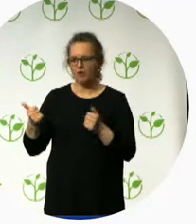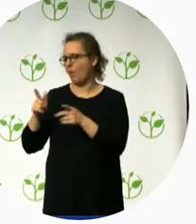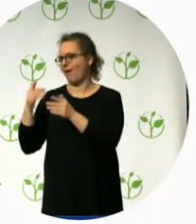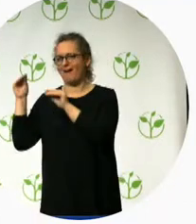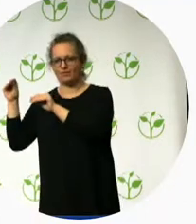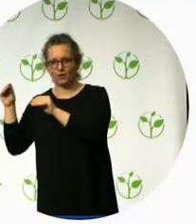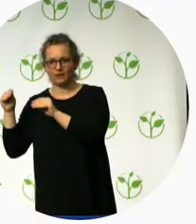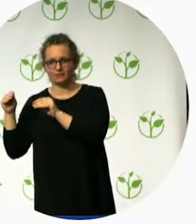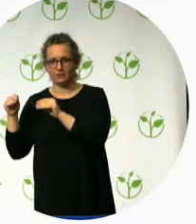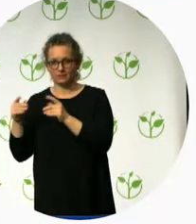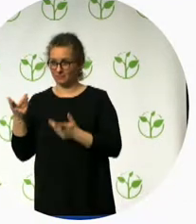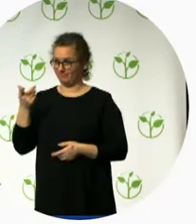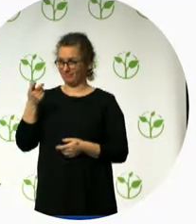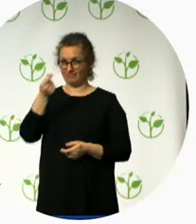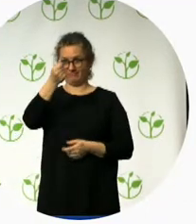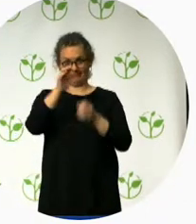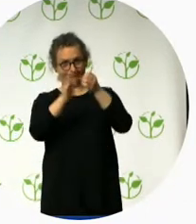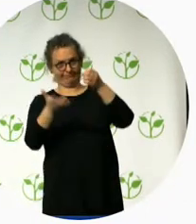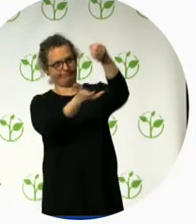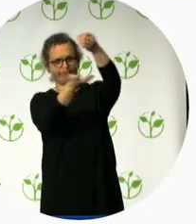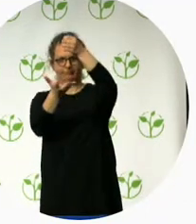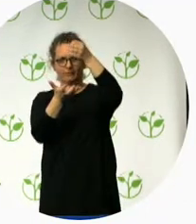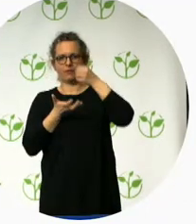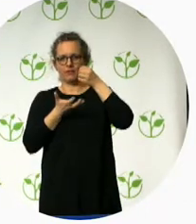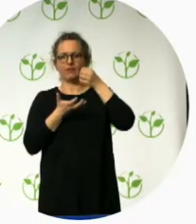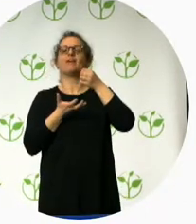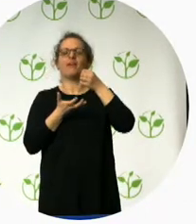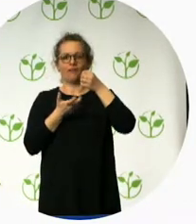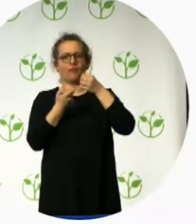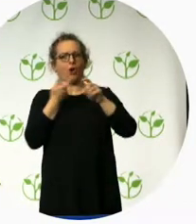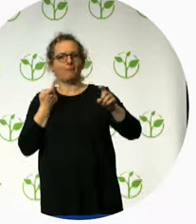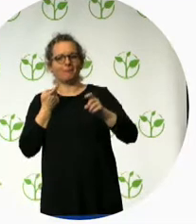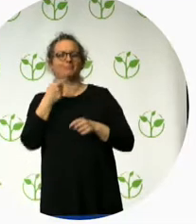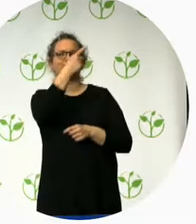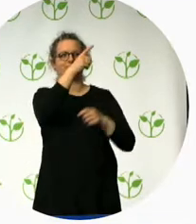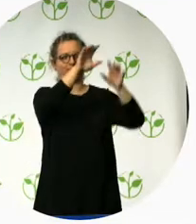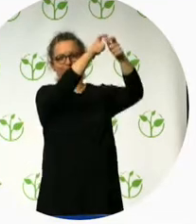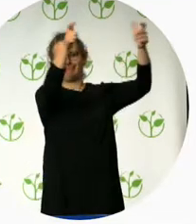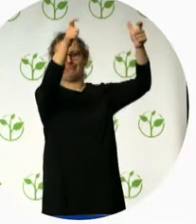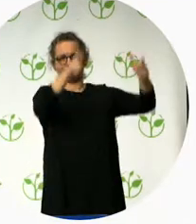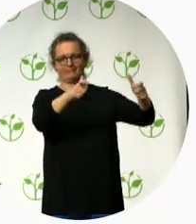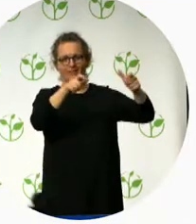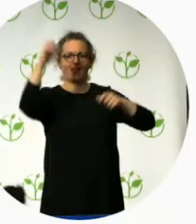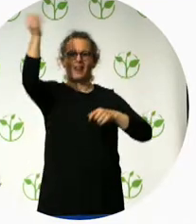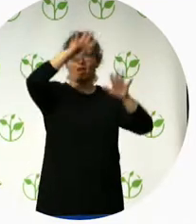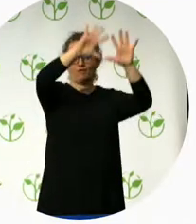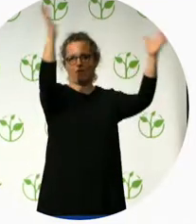by Light for the World and by Irish Aid Ethiopia.